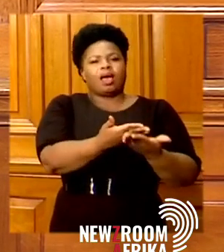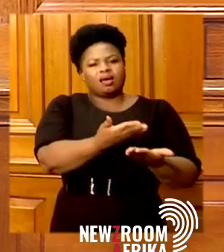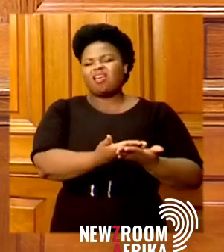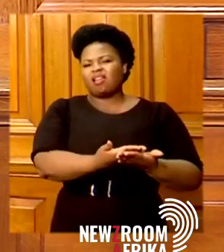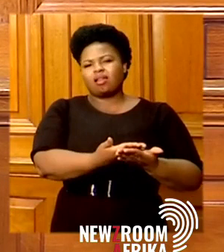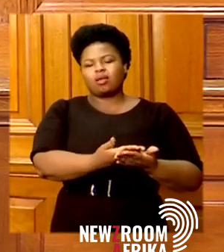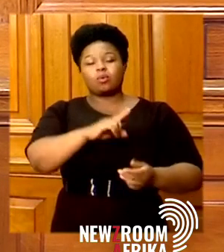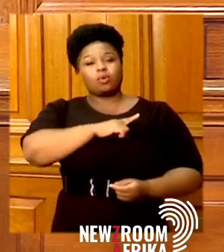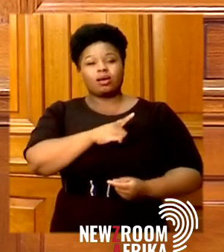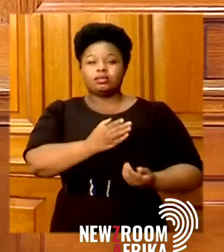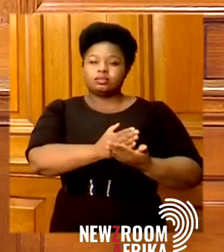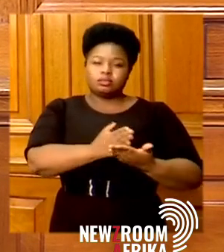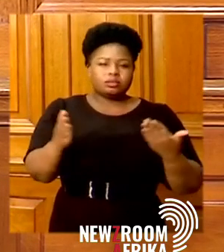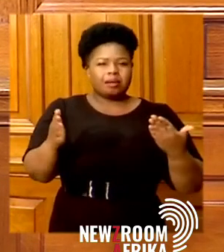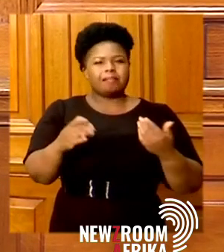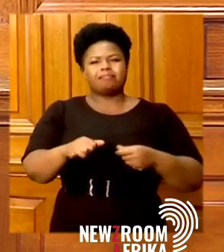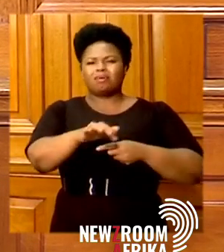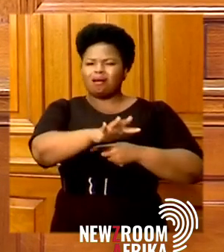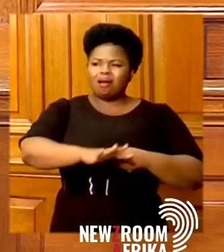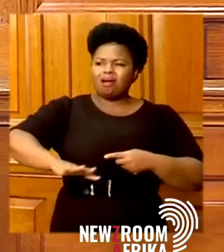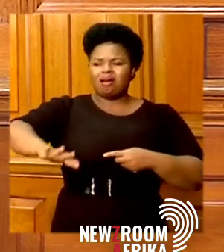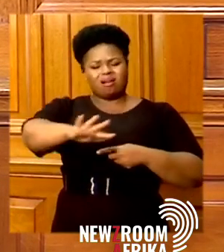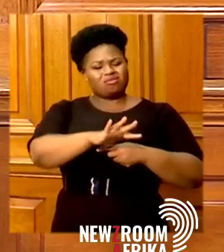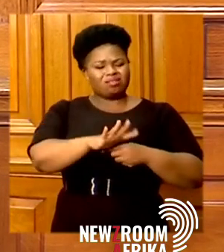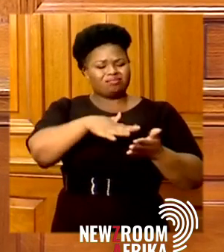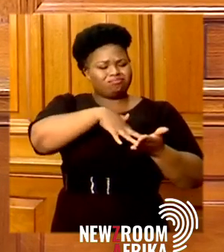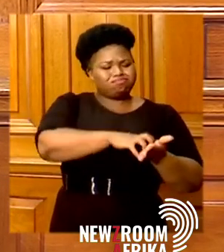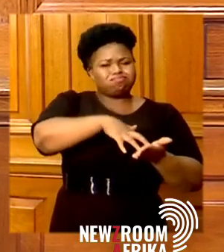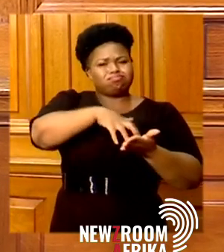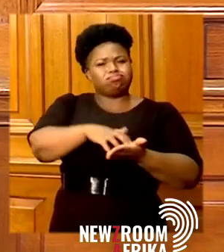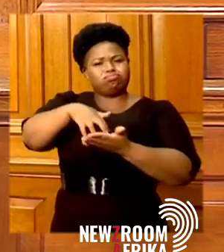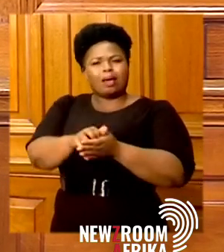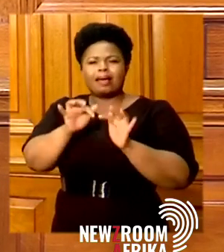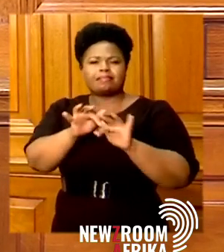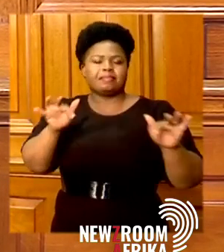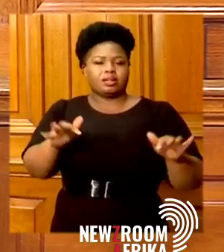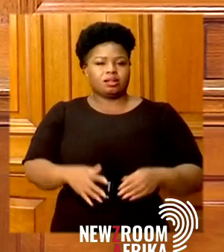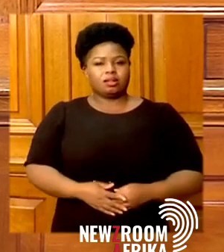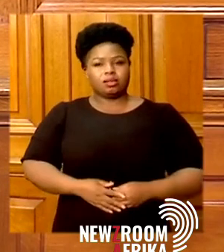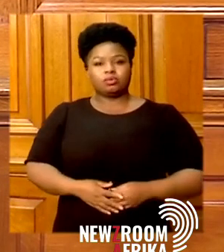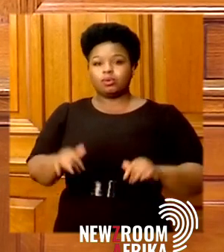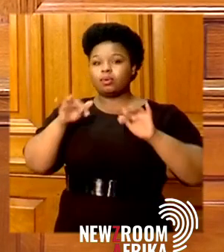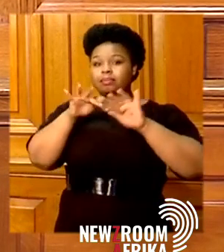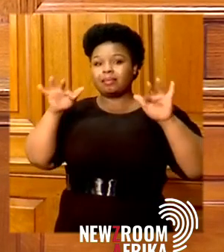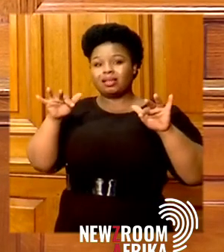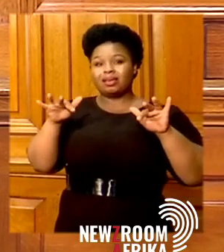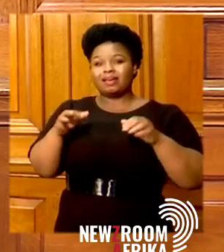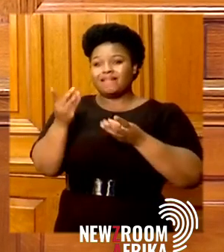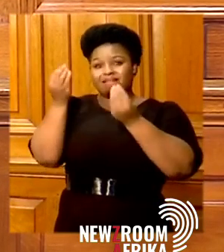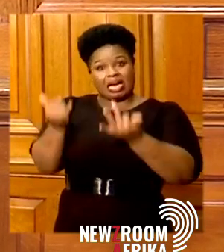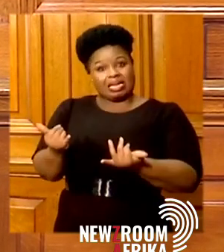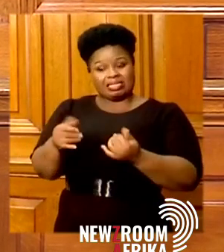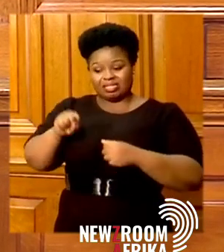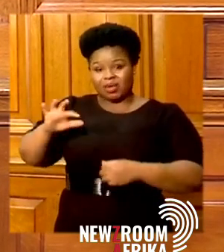some of the most vulnerable in our society. Our country's public finances are,